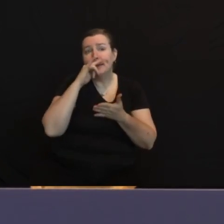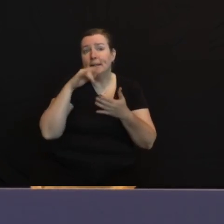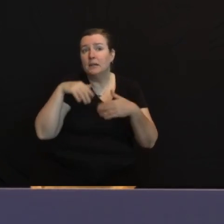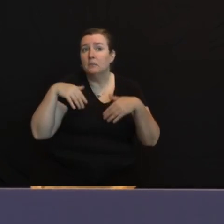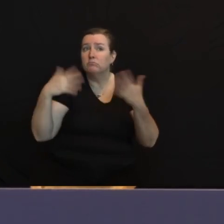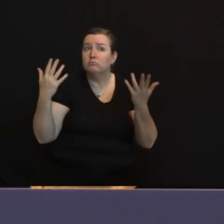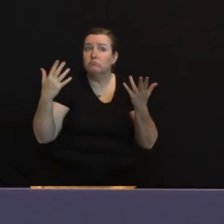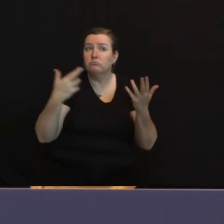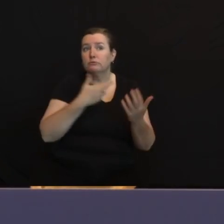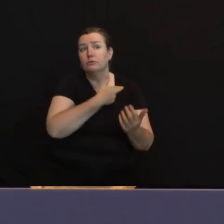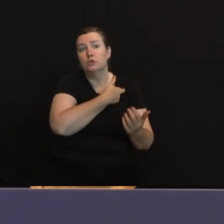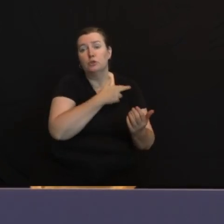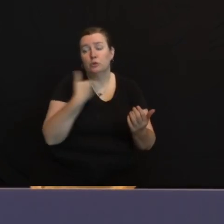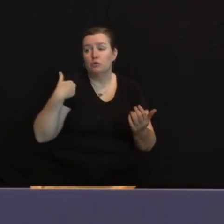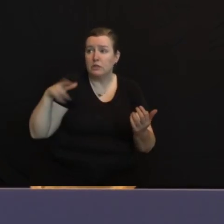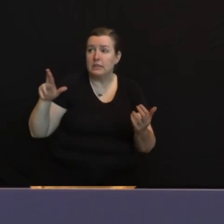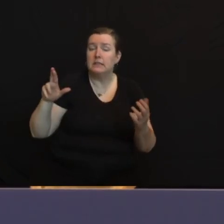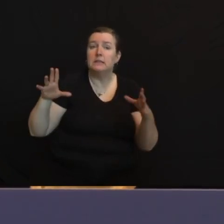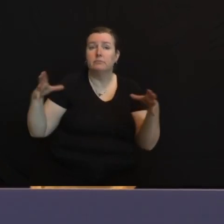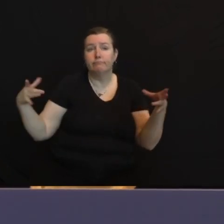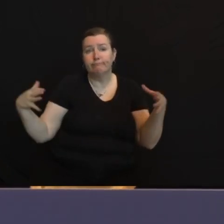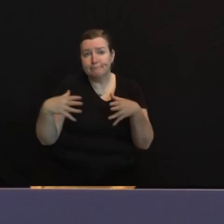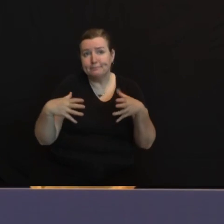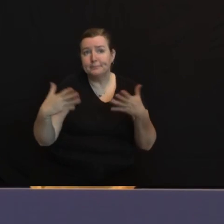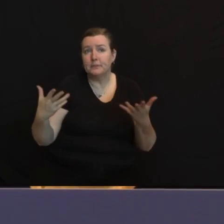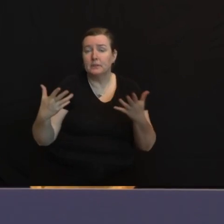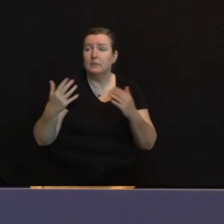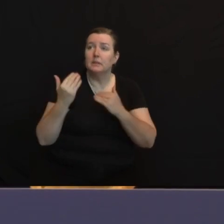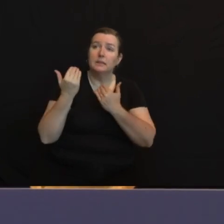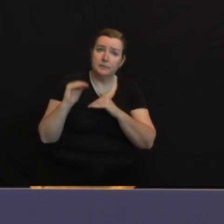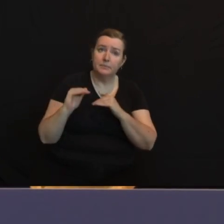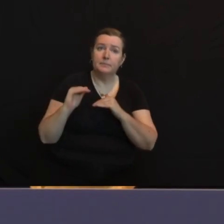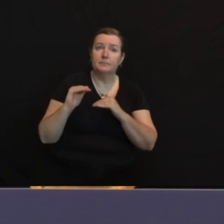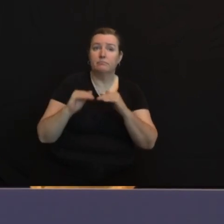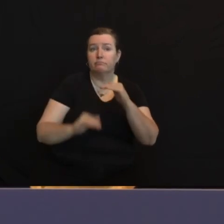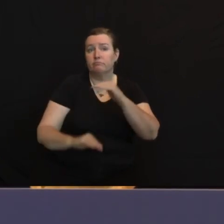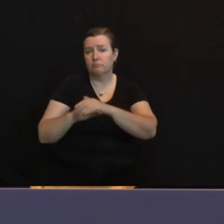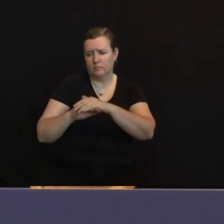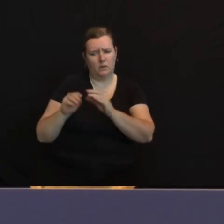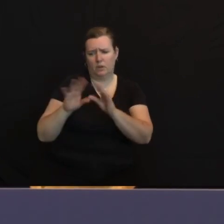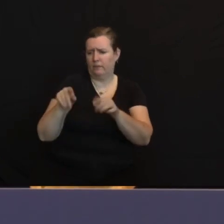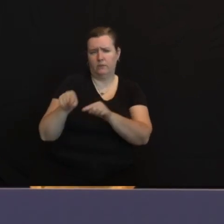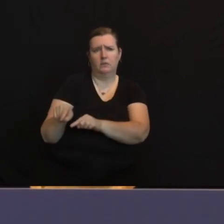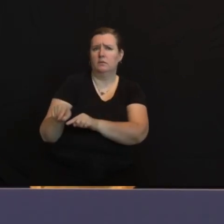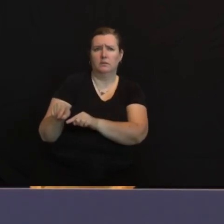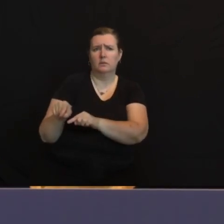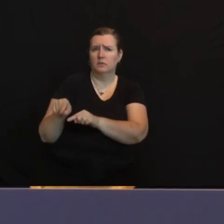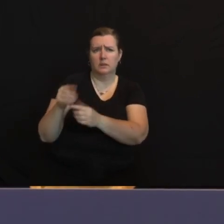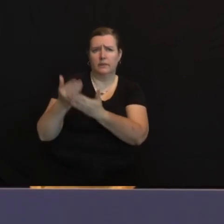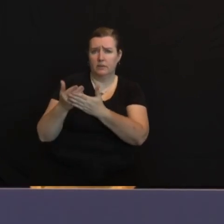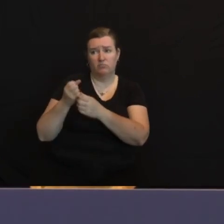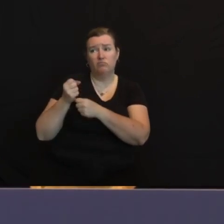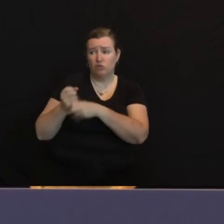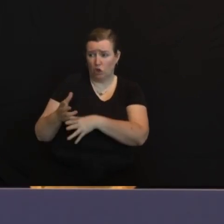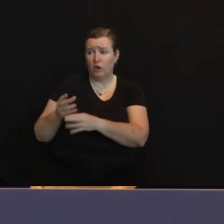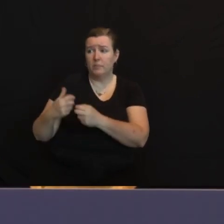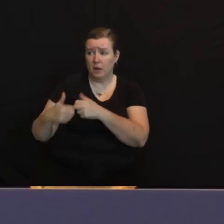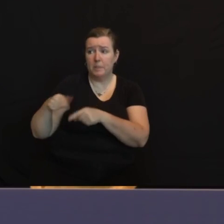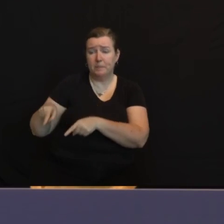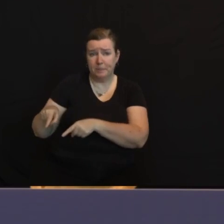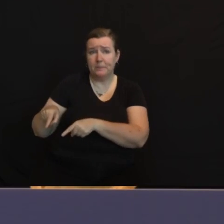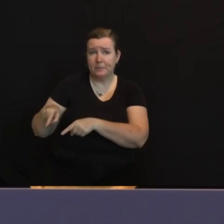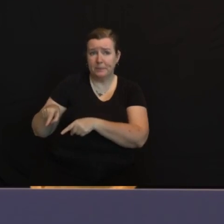perhaps, limit the capacity for those because we have clear evidence and indications that that has caused a problem and